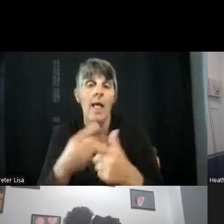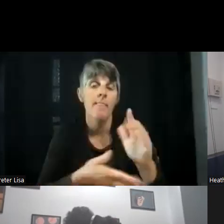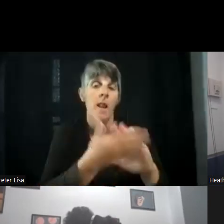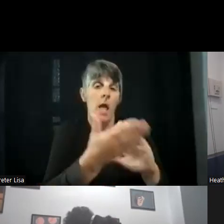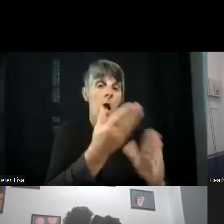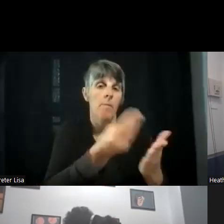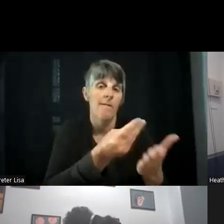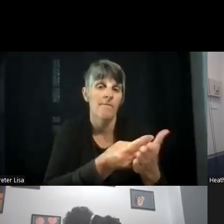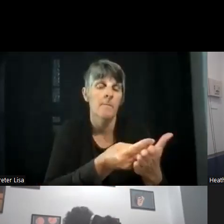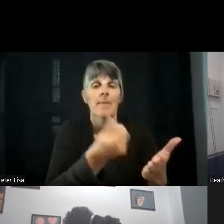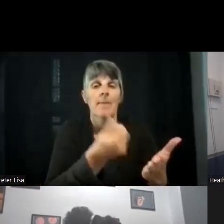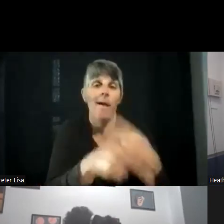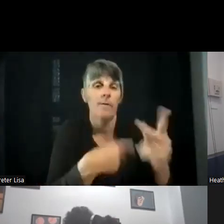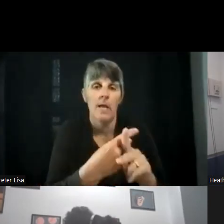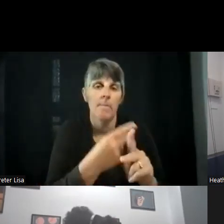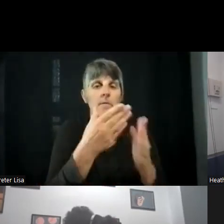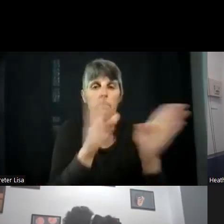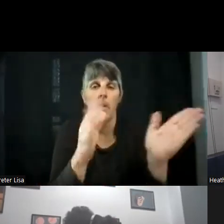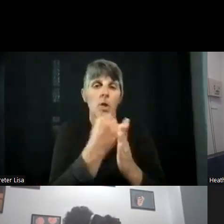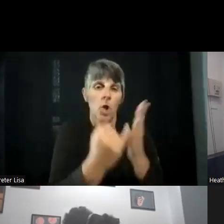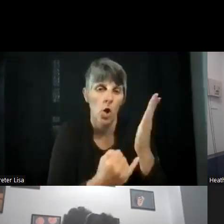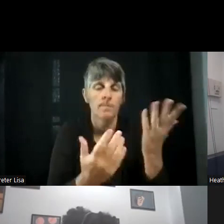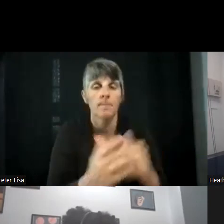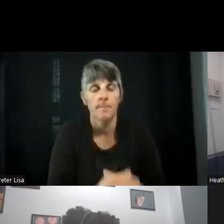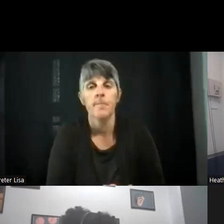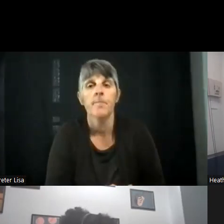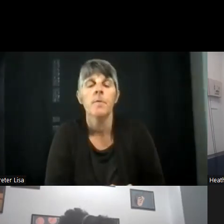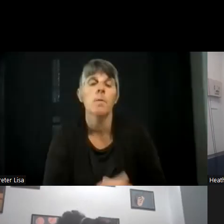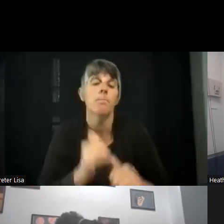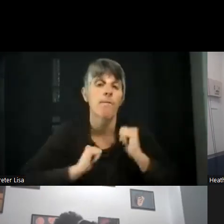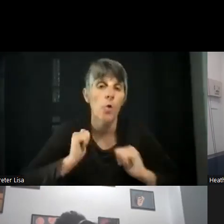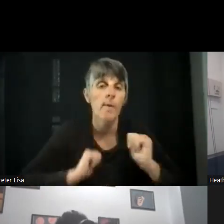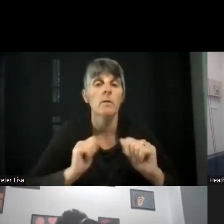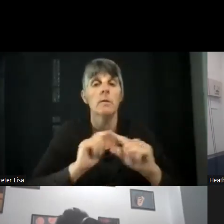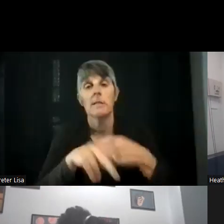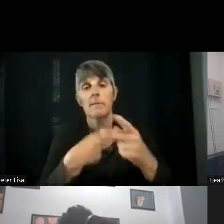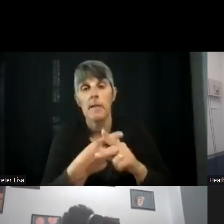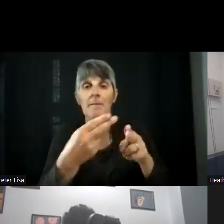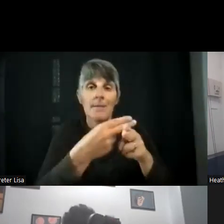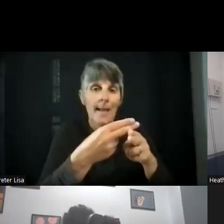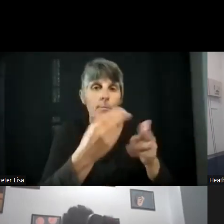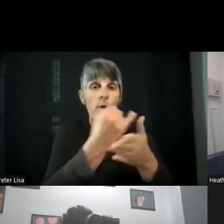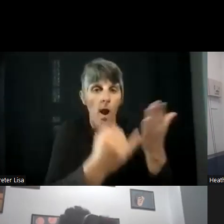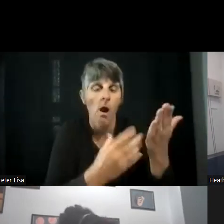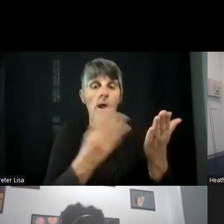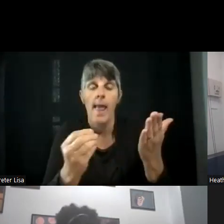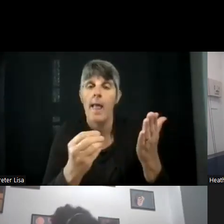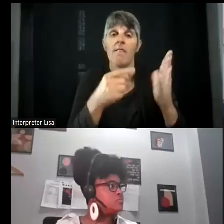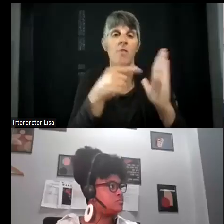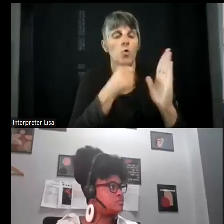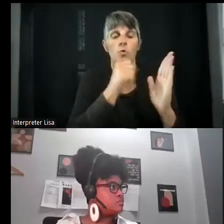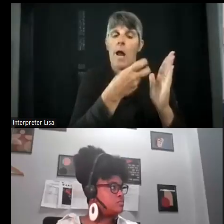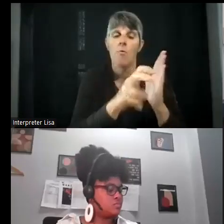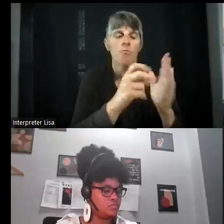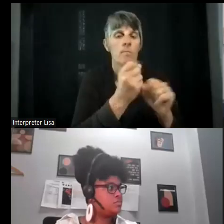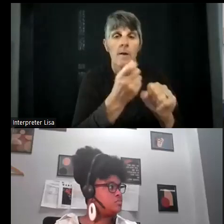are any other forms of public art, arts education, or performing arts, certain forms of temporary art, and those funds do not roll over year to